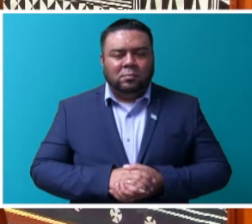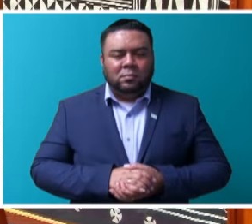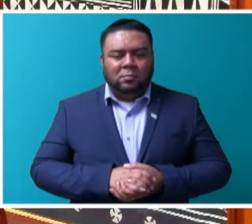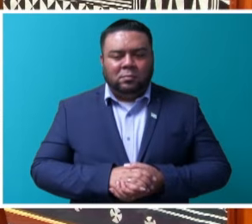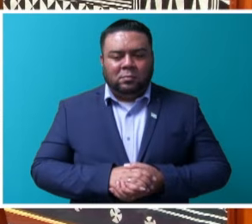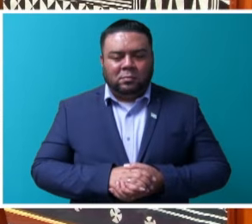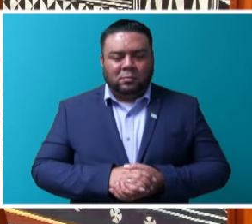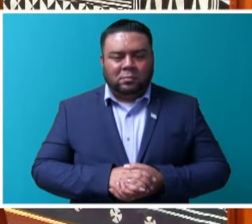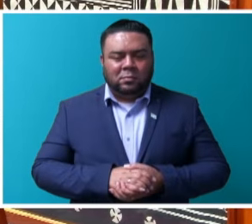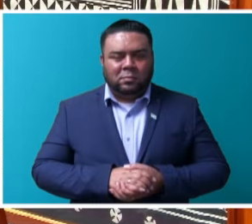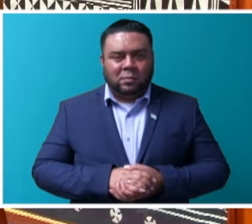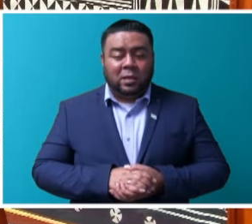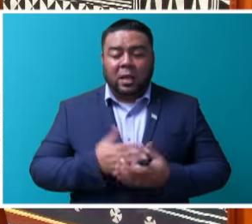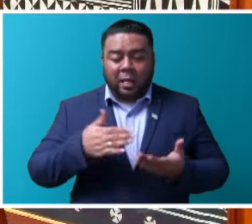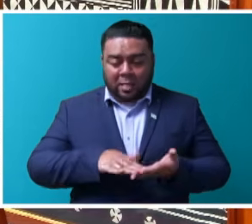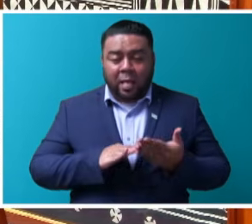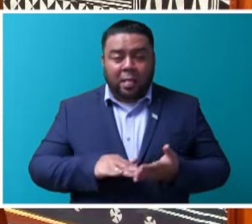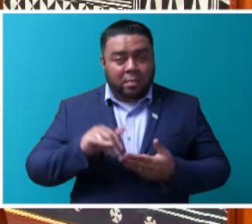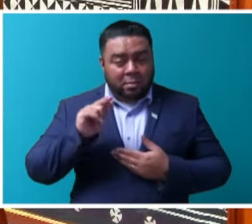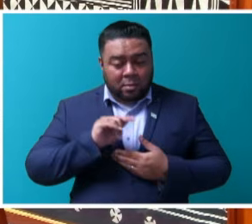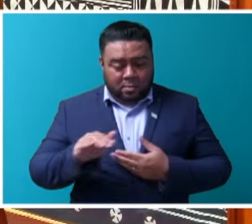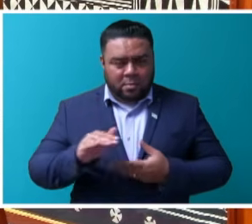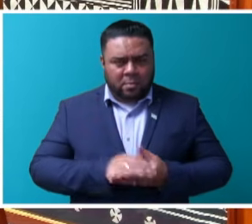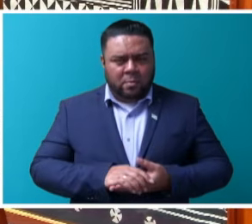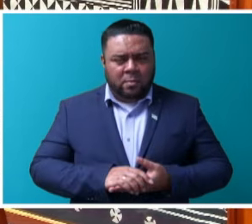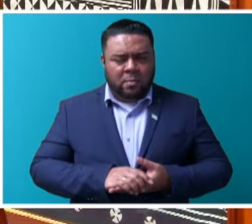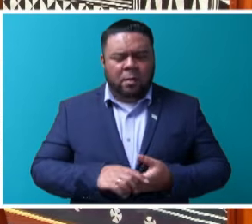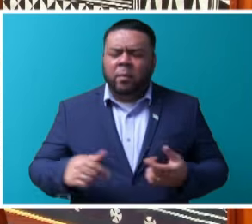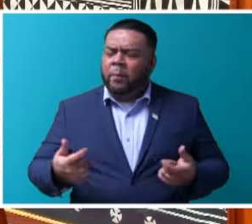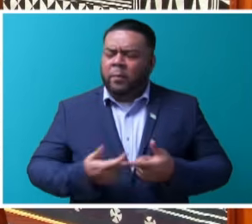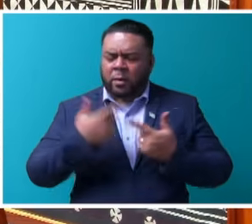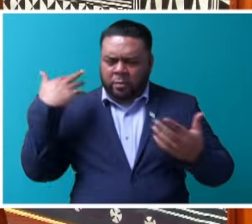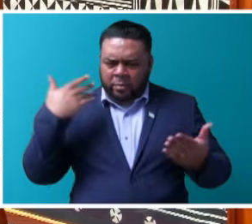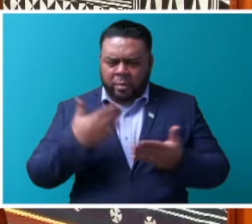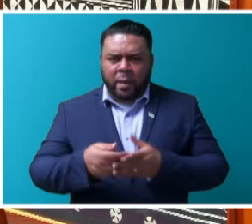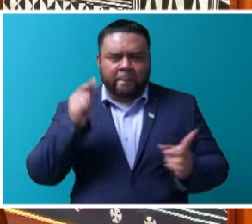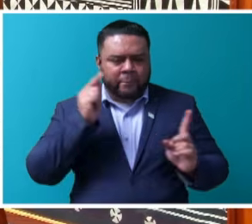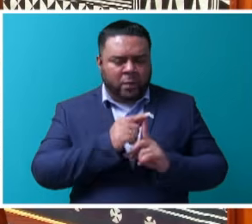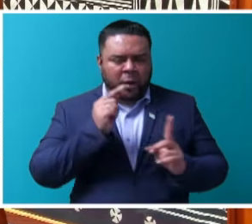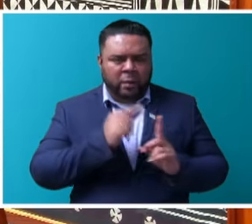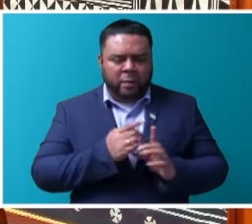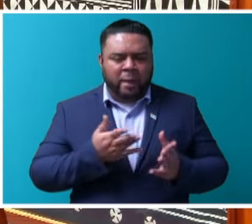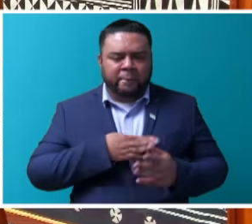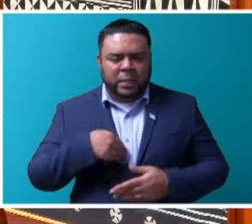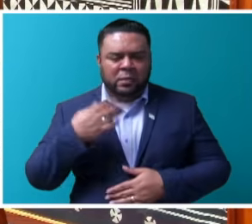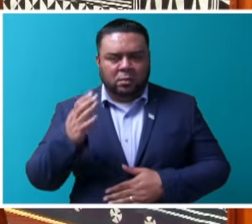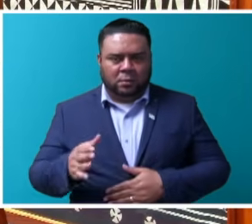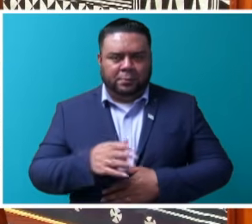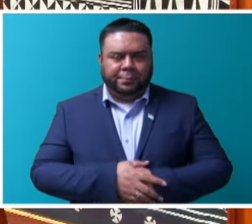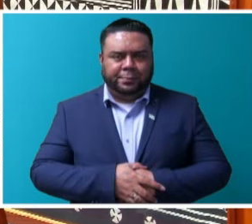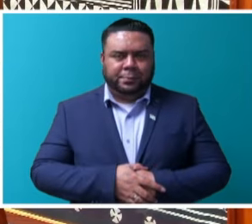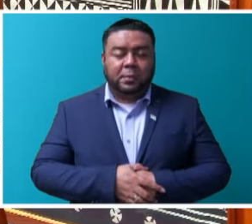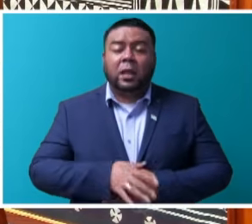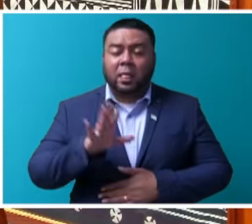skill and helped him a great deal upon his appointment as its minister